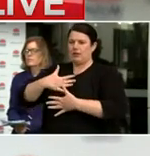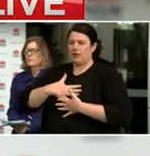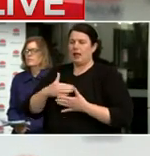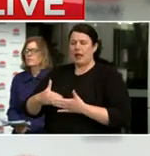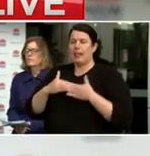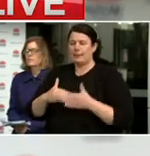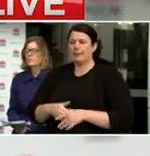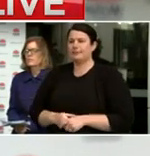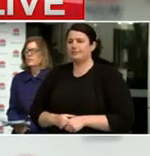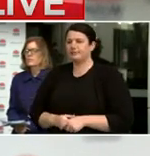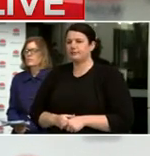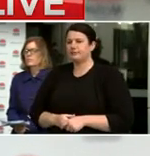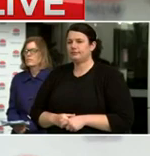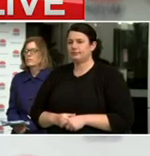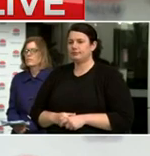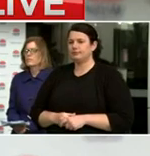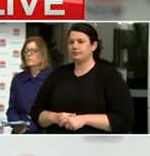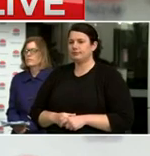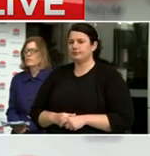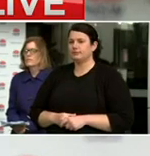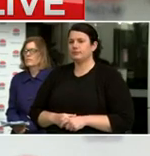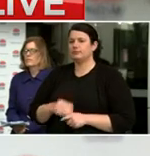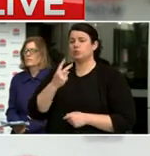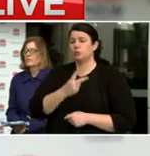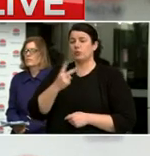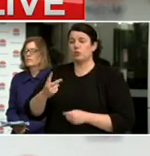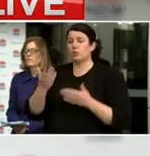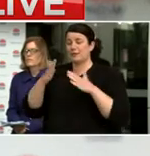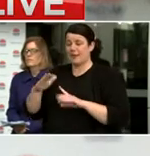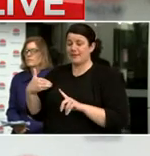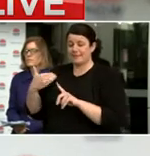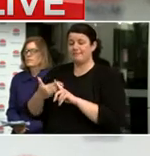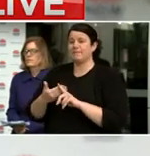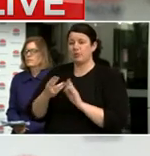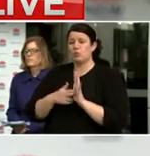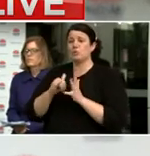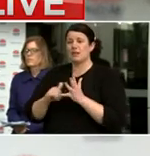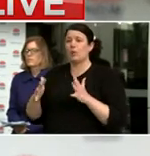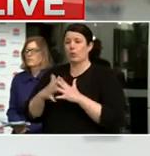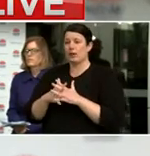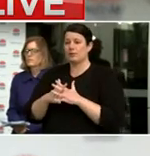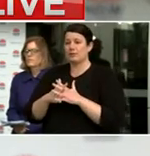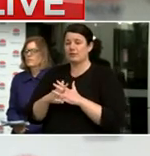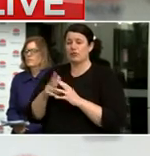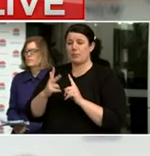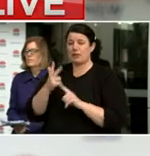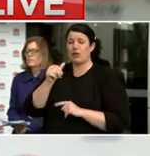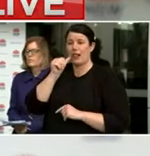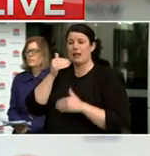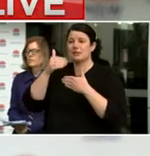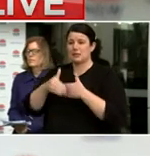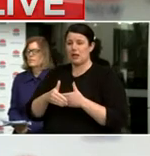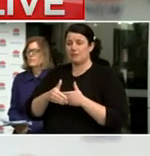To date, up to 8 p.m. last night, there were 22 deaths in New South Wales. This number of